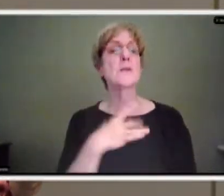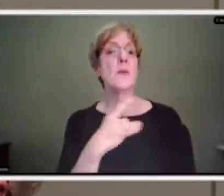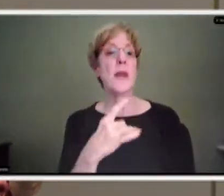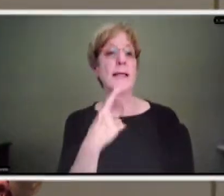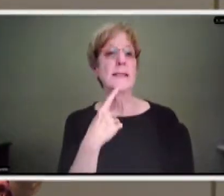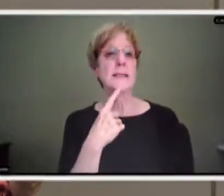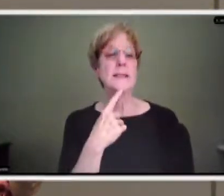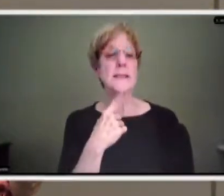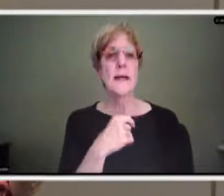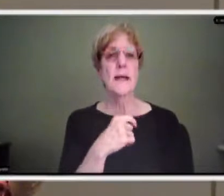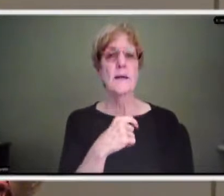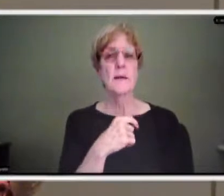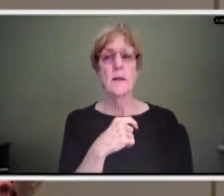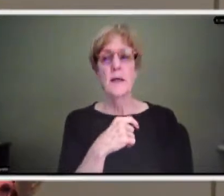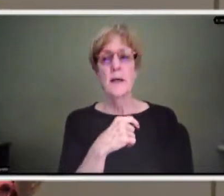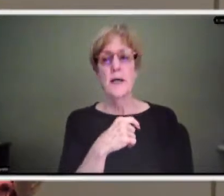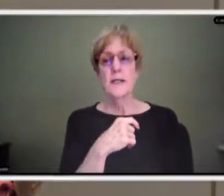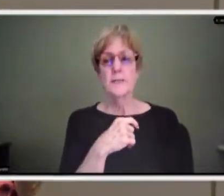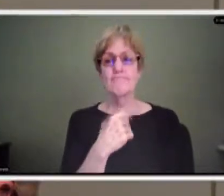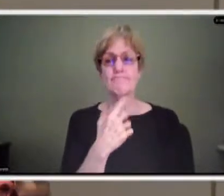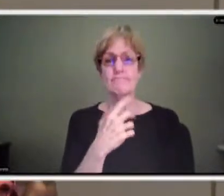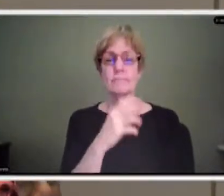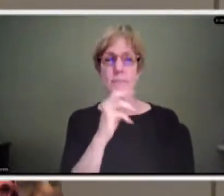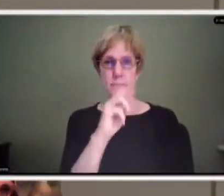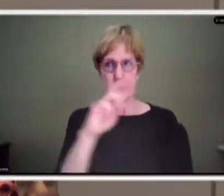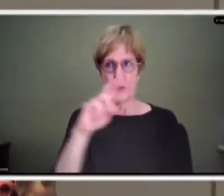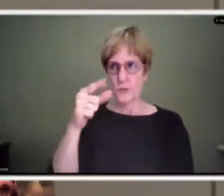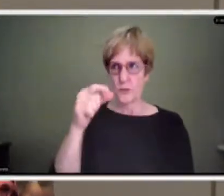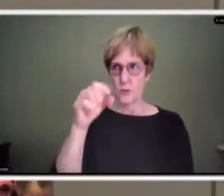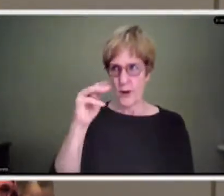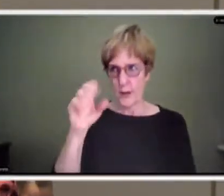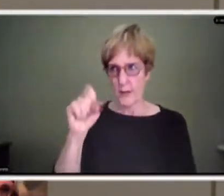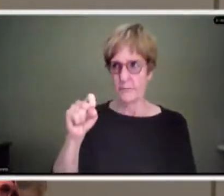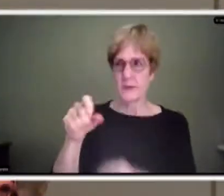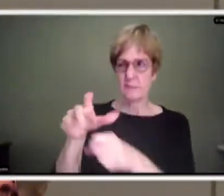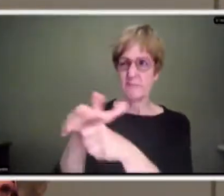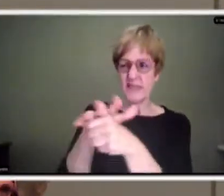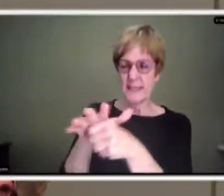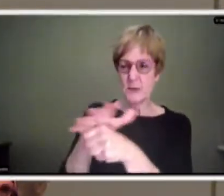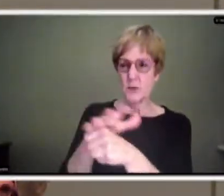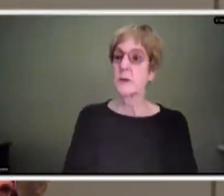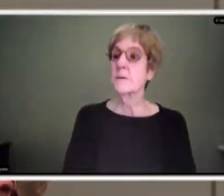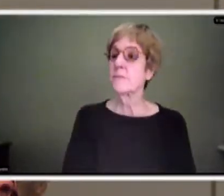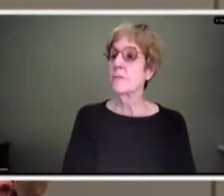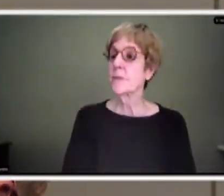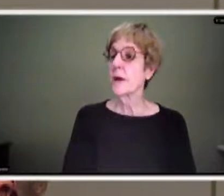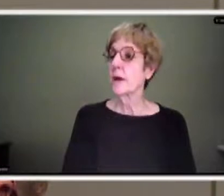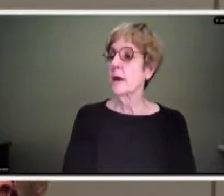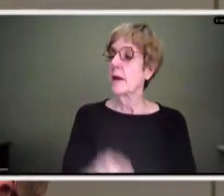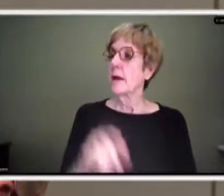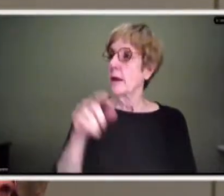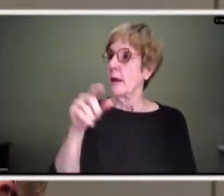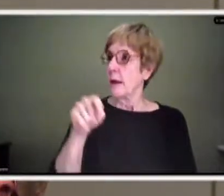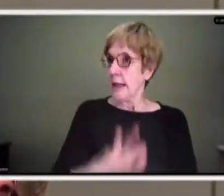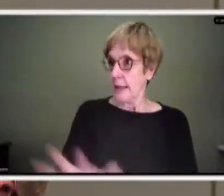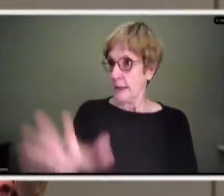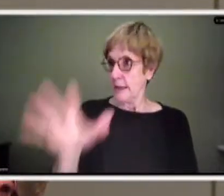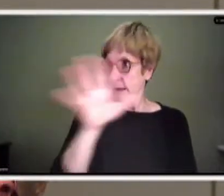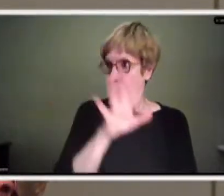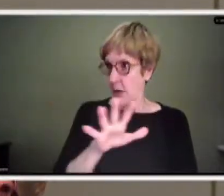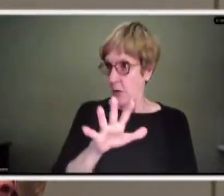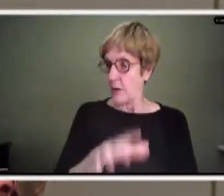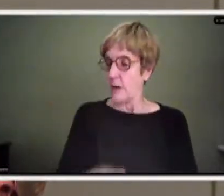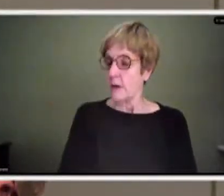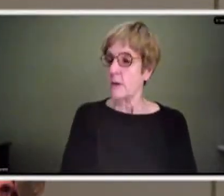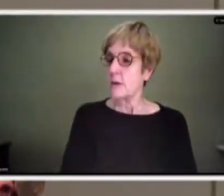that, and this is Mr. Graham's district, but within this area, if